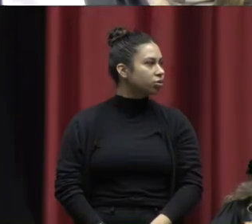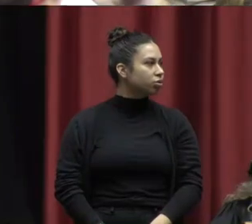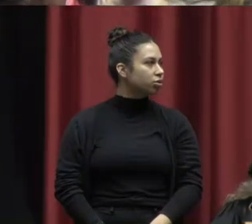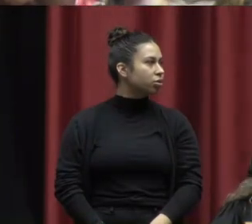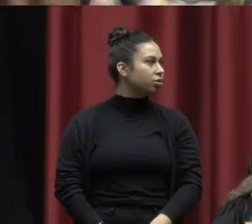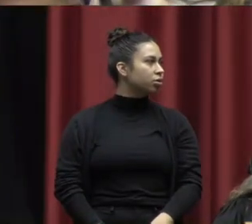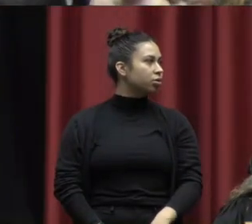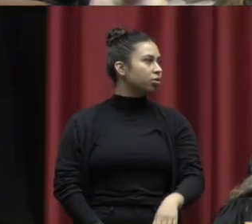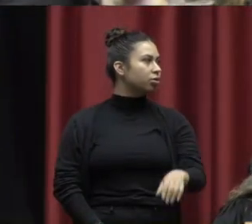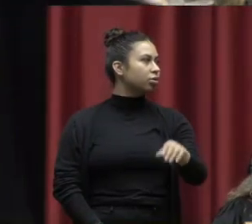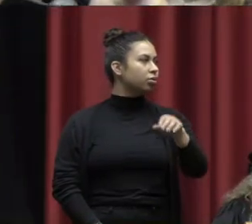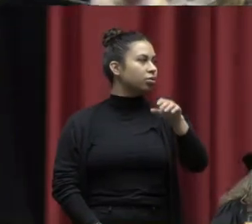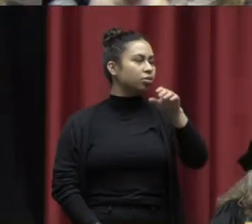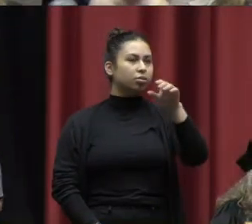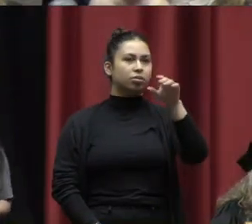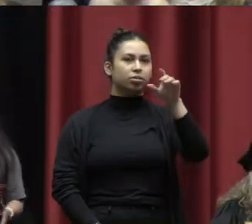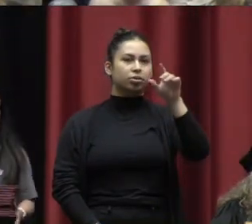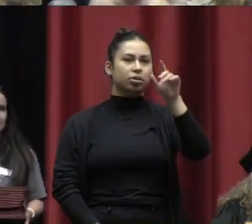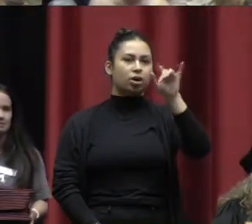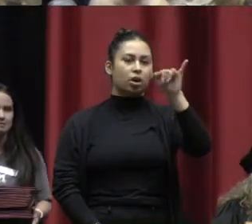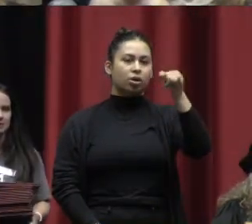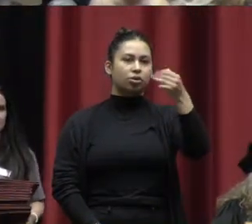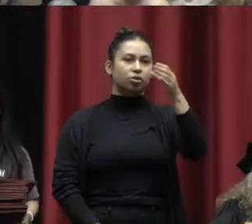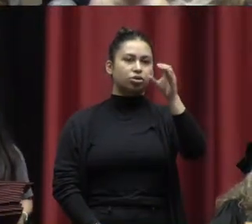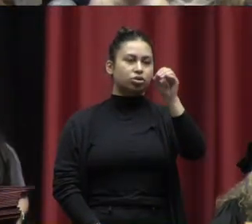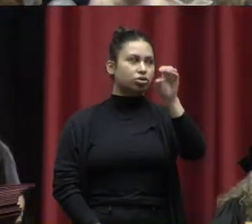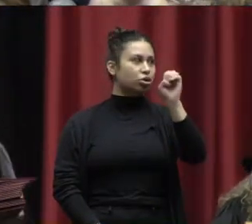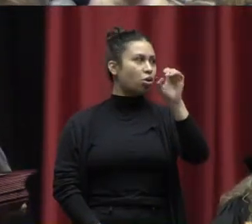Tanya Jo Oates.